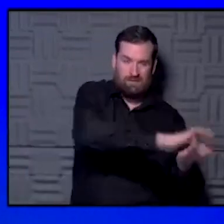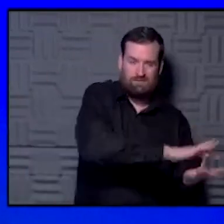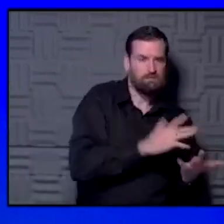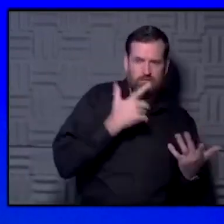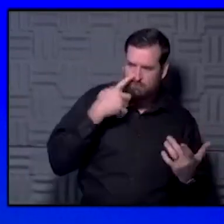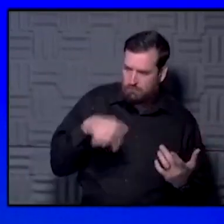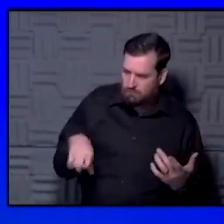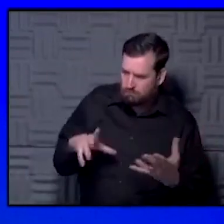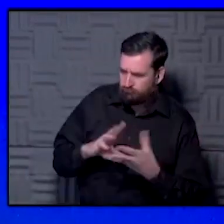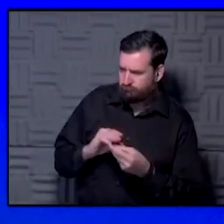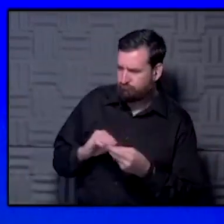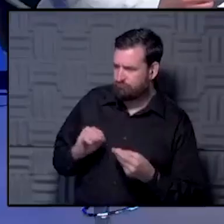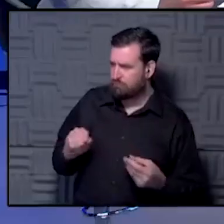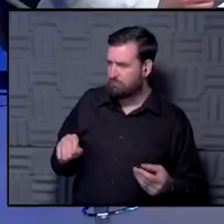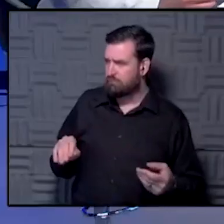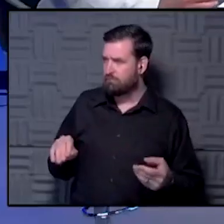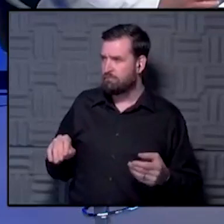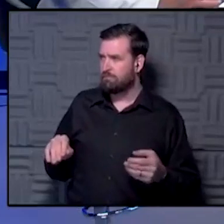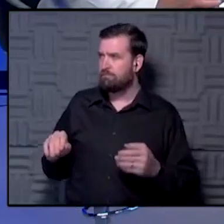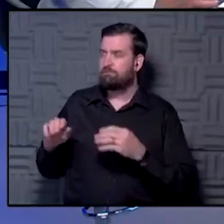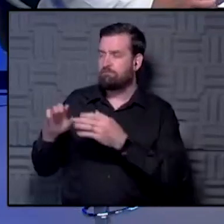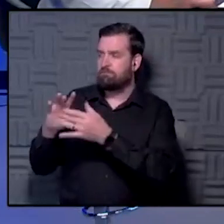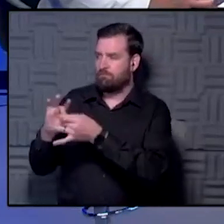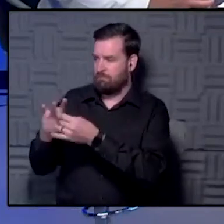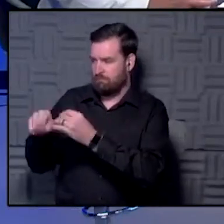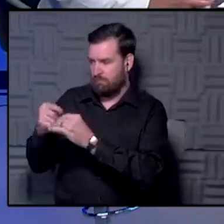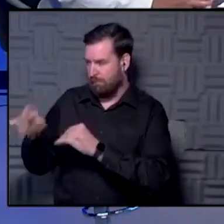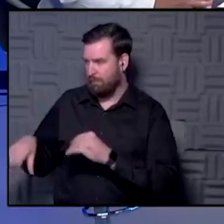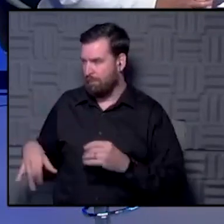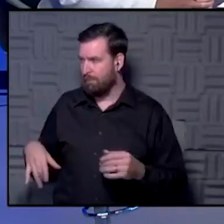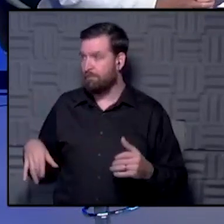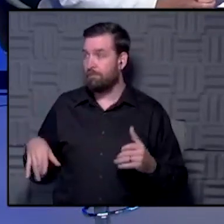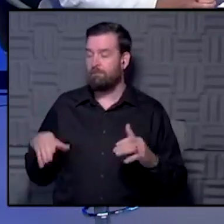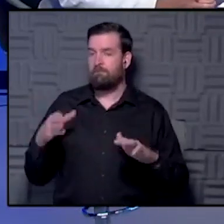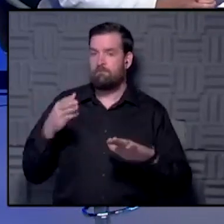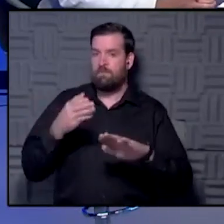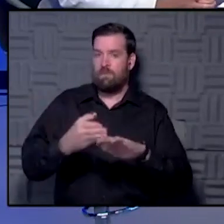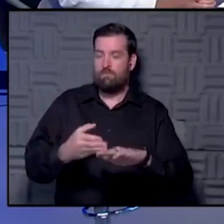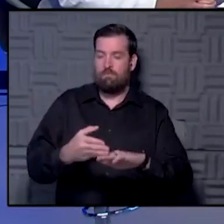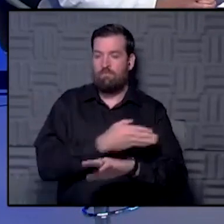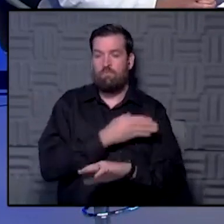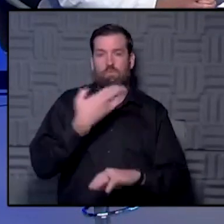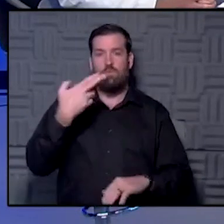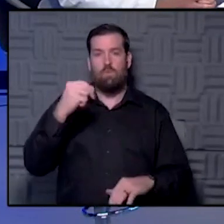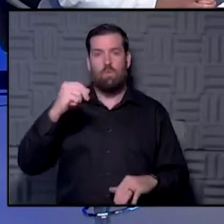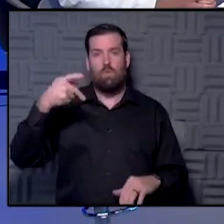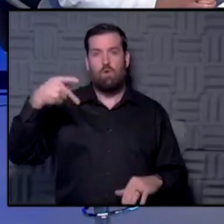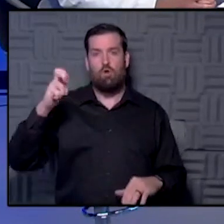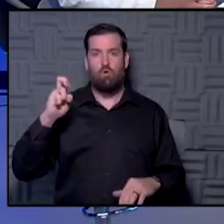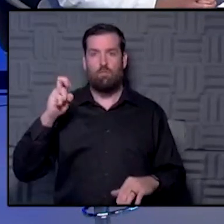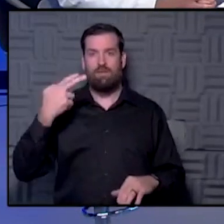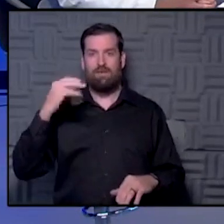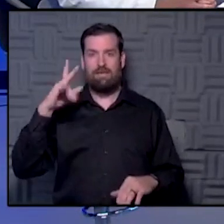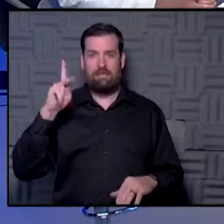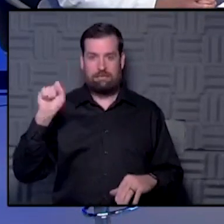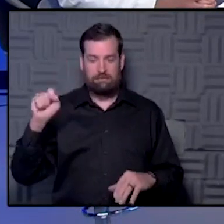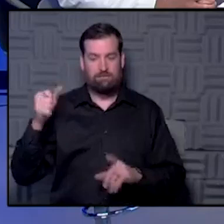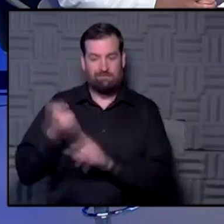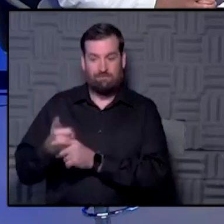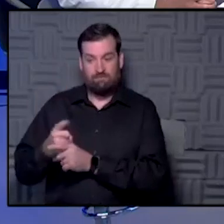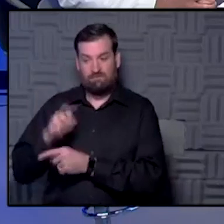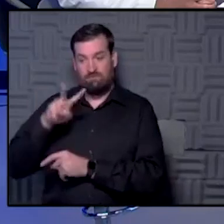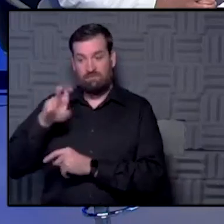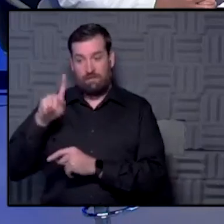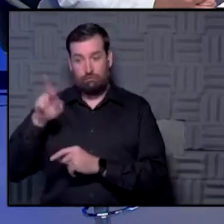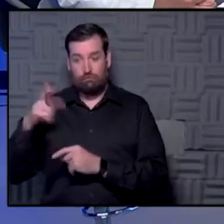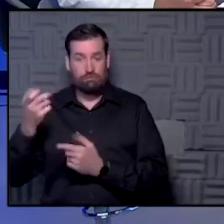Can you just speak to that? Let's talk a little bit about that. Yeah. And also just to say, before we all say that Hope Hicks was the vector, the two of them could have had a common